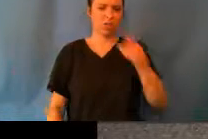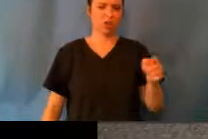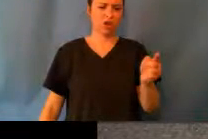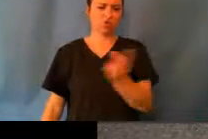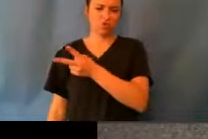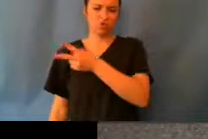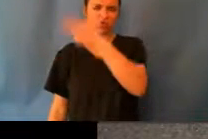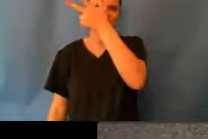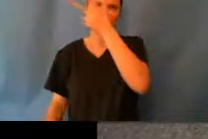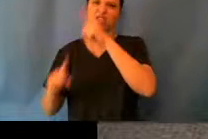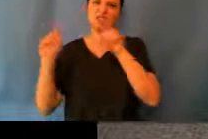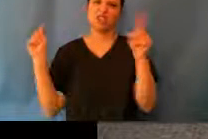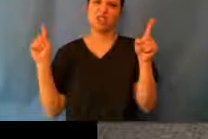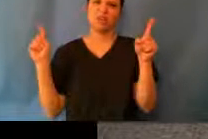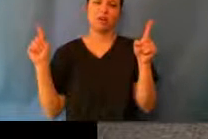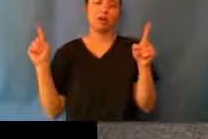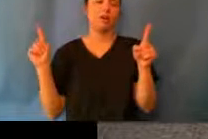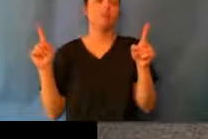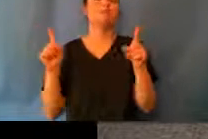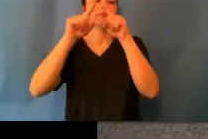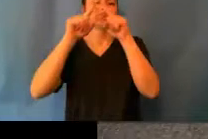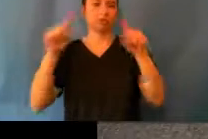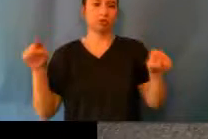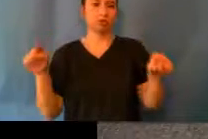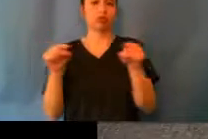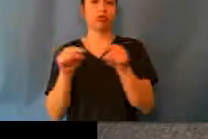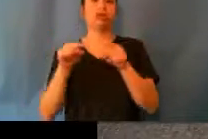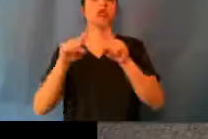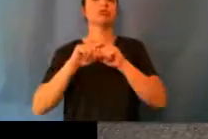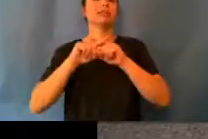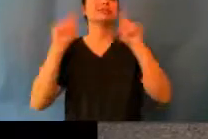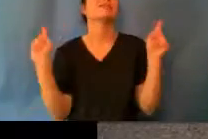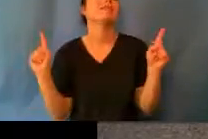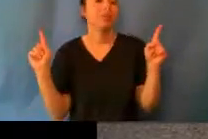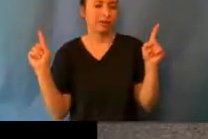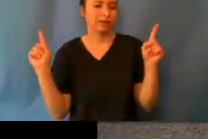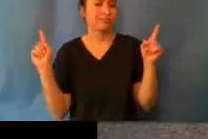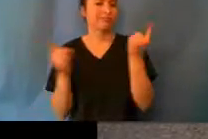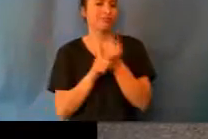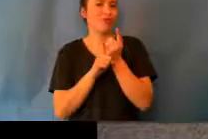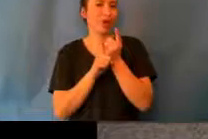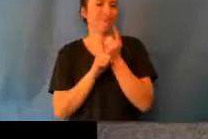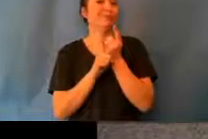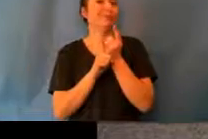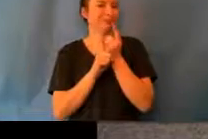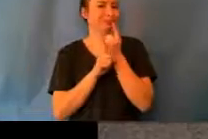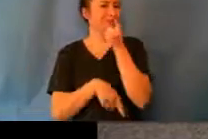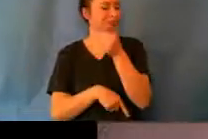belong? Good. C does not belong because he only has 3 sides. All